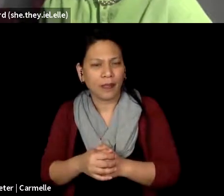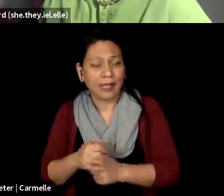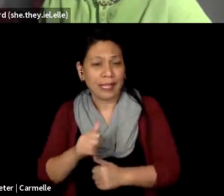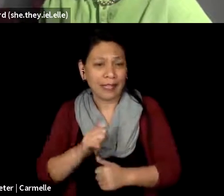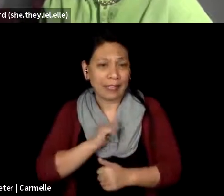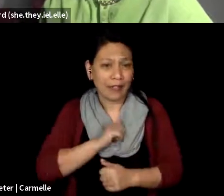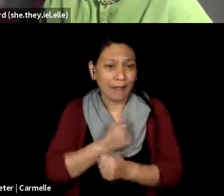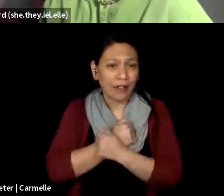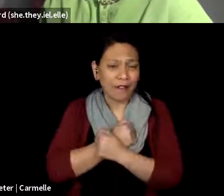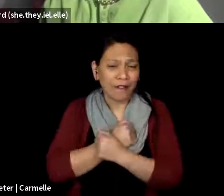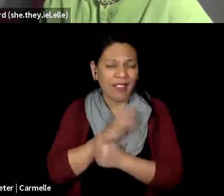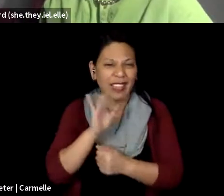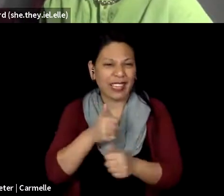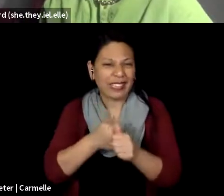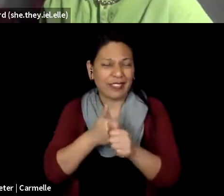hard,